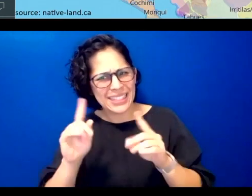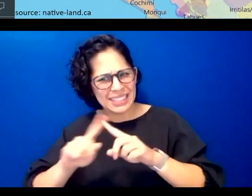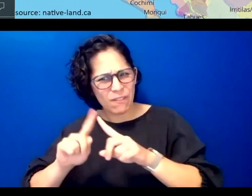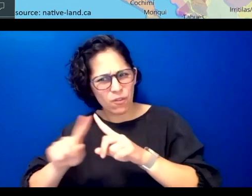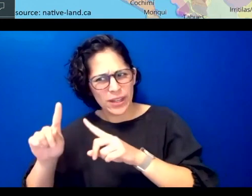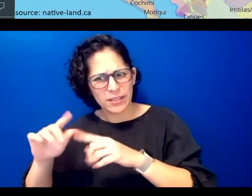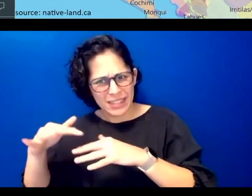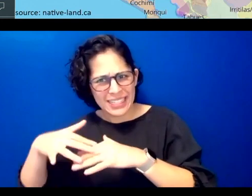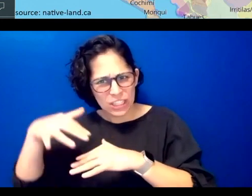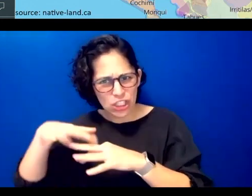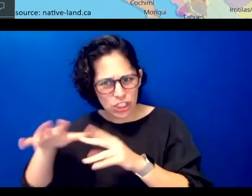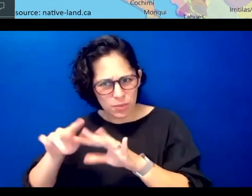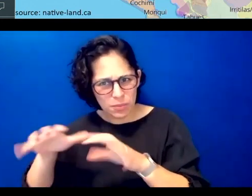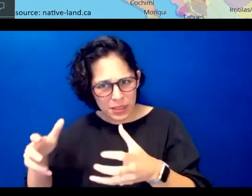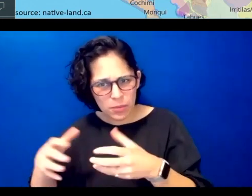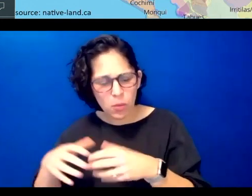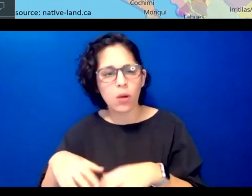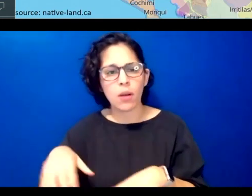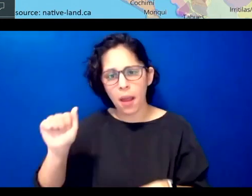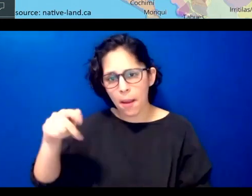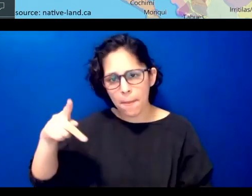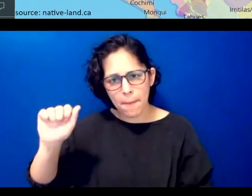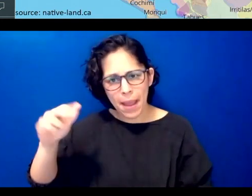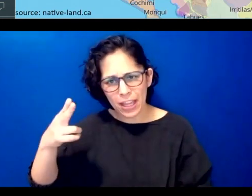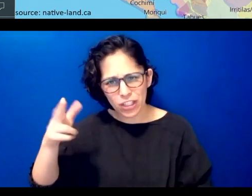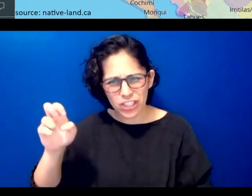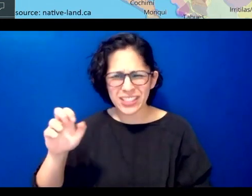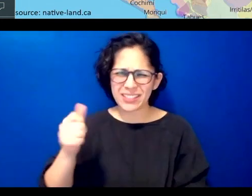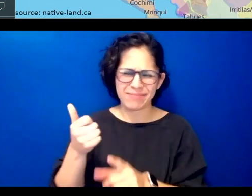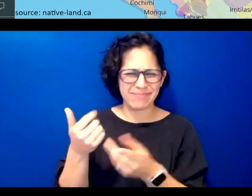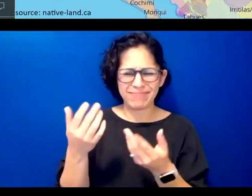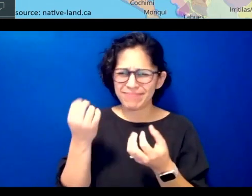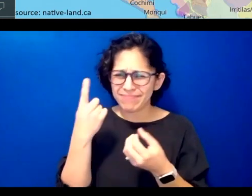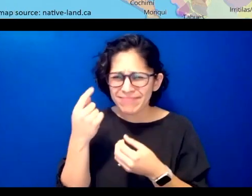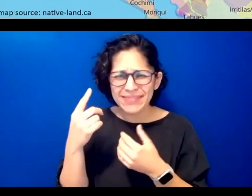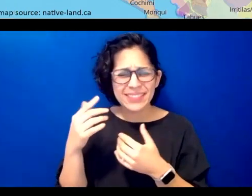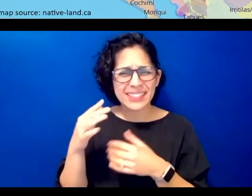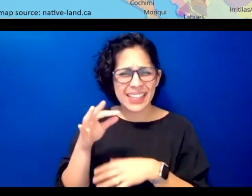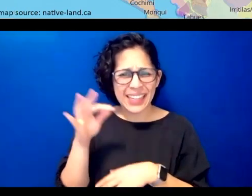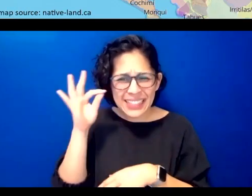Apache. Indian Territory is a complicated place.